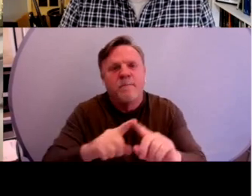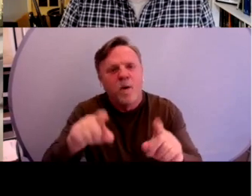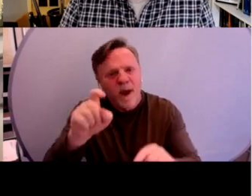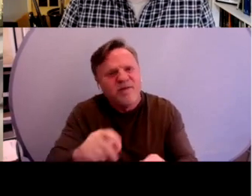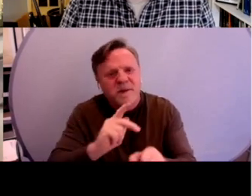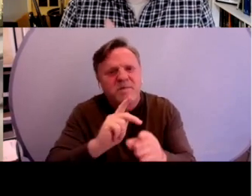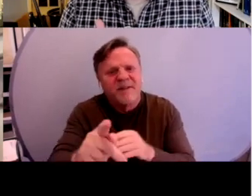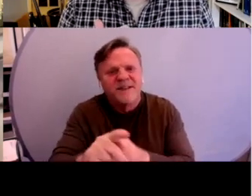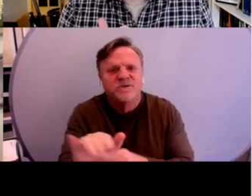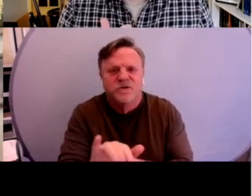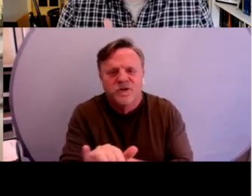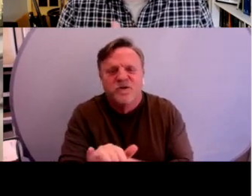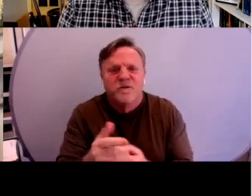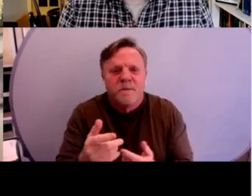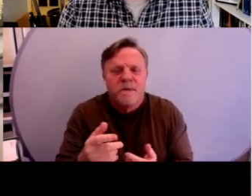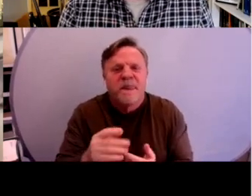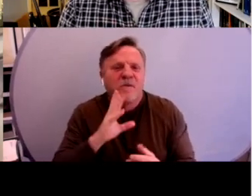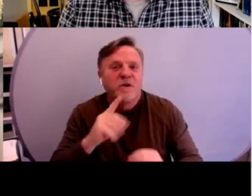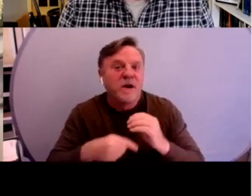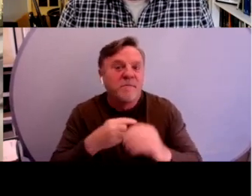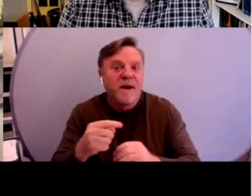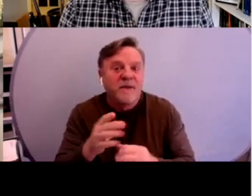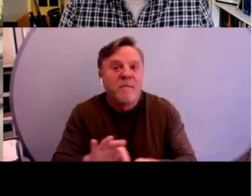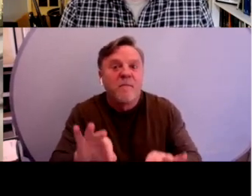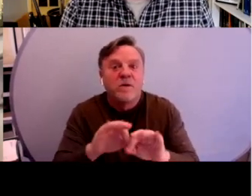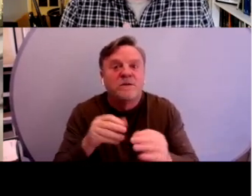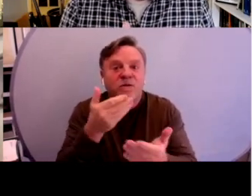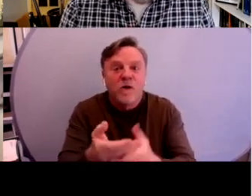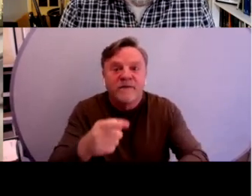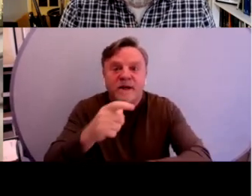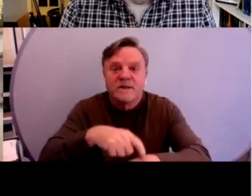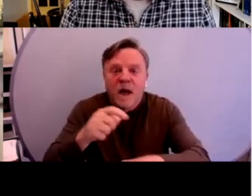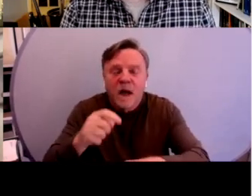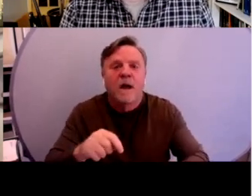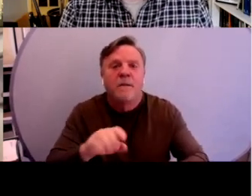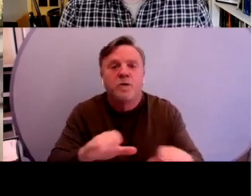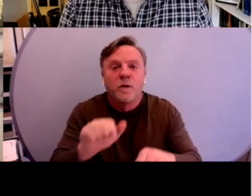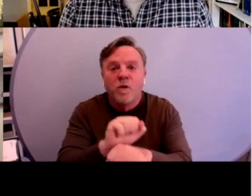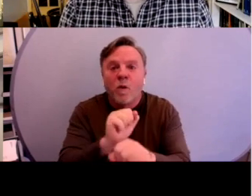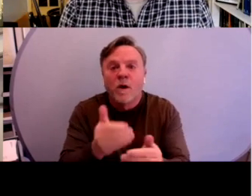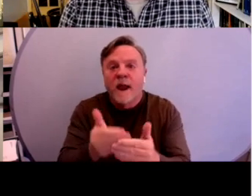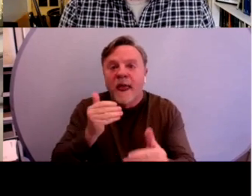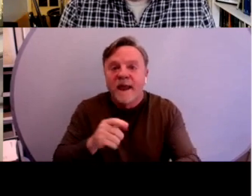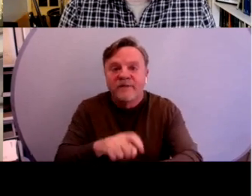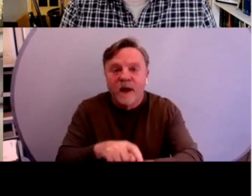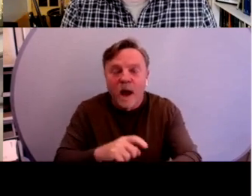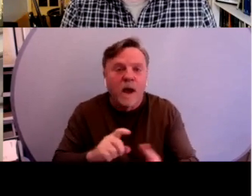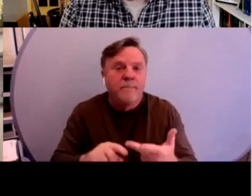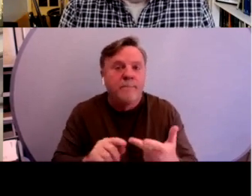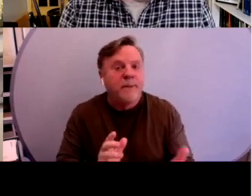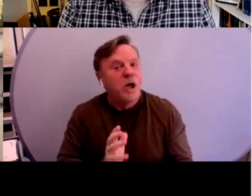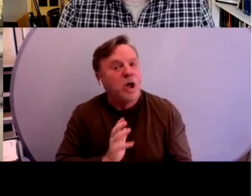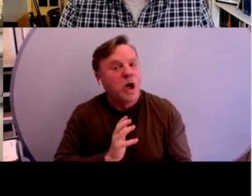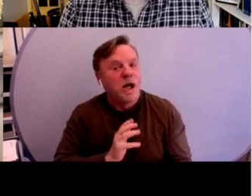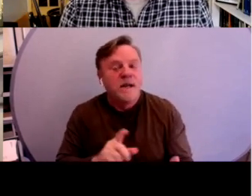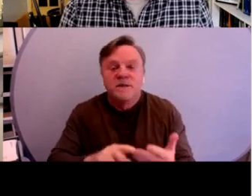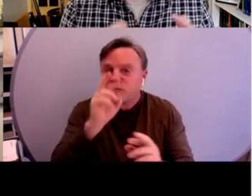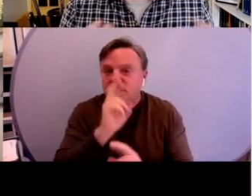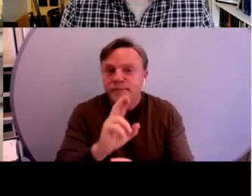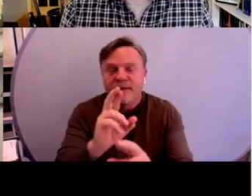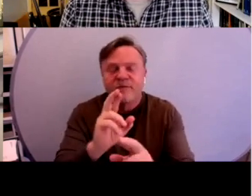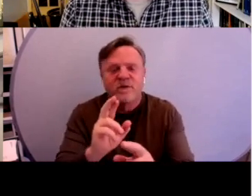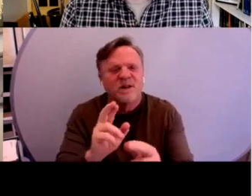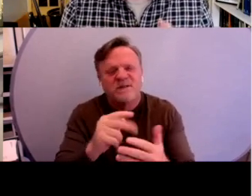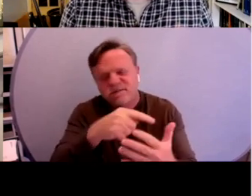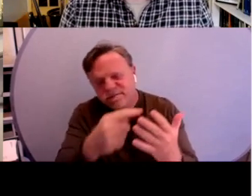as well. We talked about the importance of arriving on time, doing the work ahead of time, being courteous, being respectful, all of